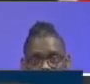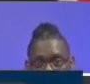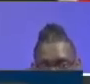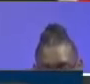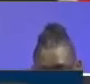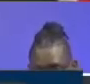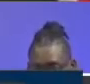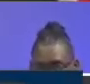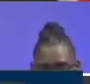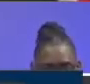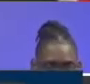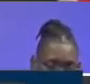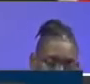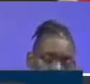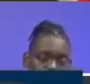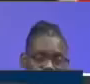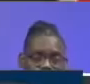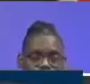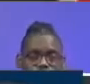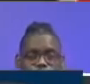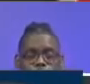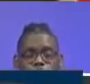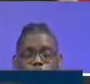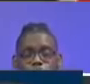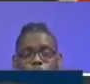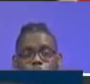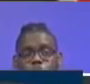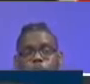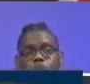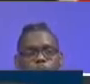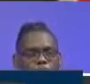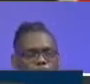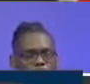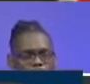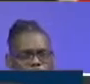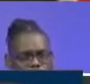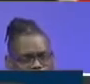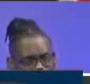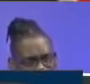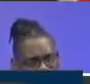why I'm being reminded, I didn't say that, but I'm being reminded that Friday is not